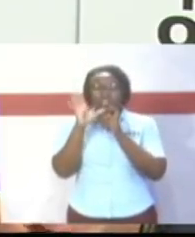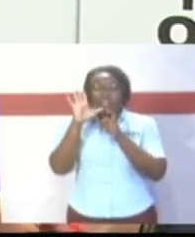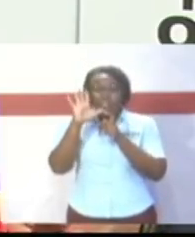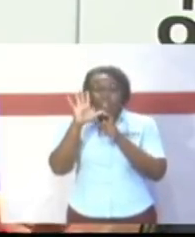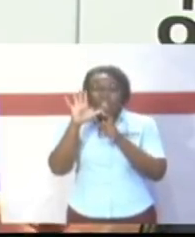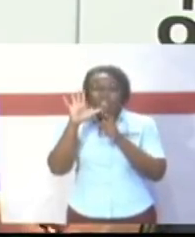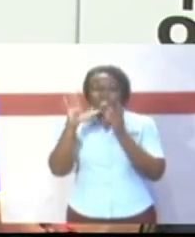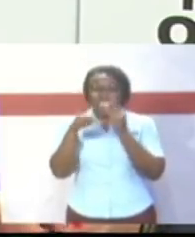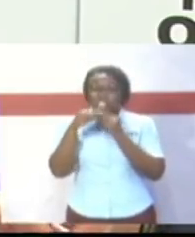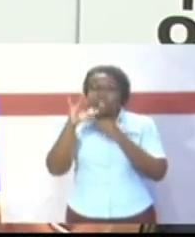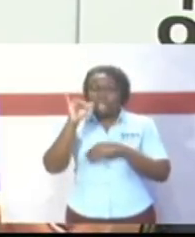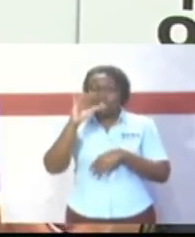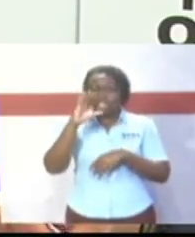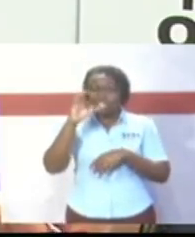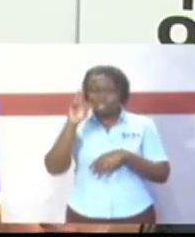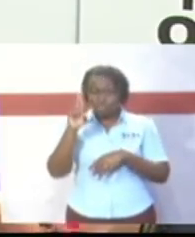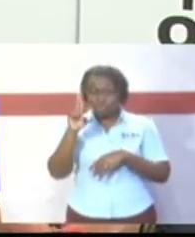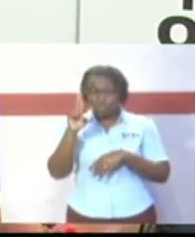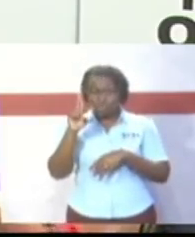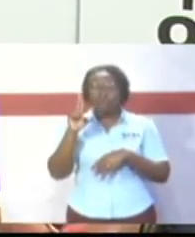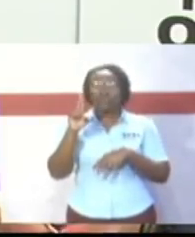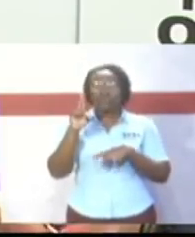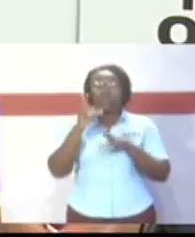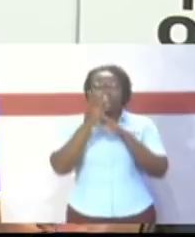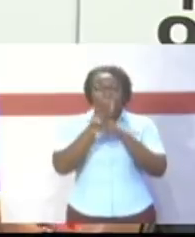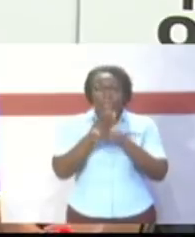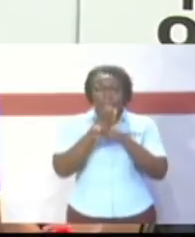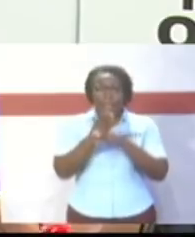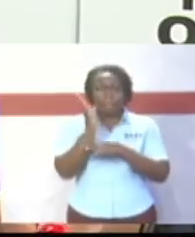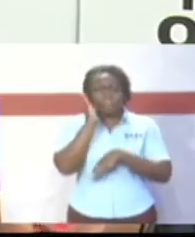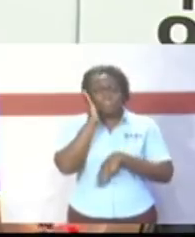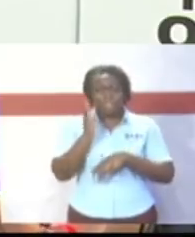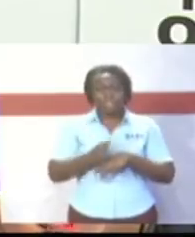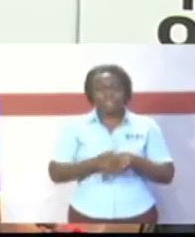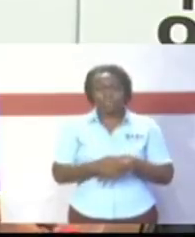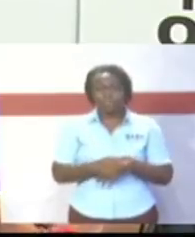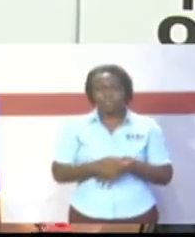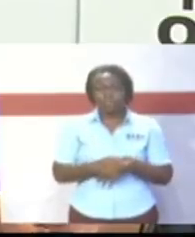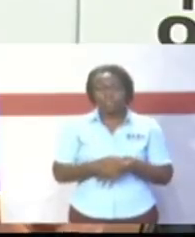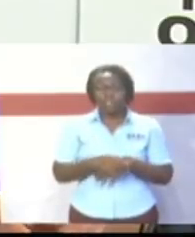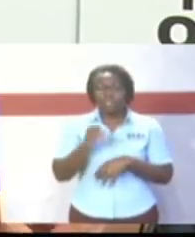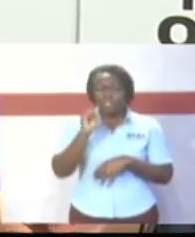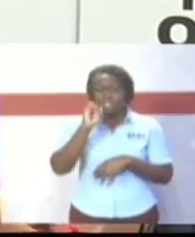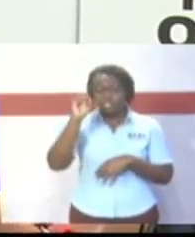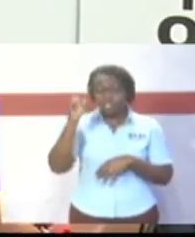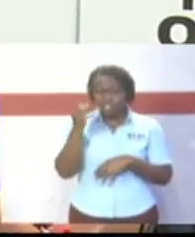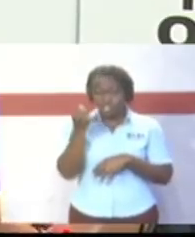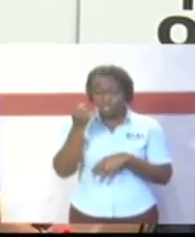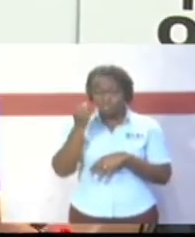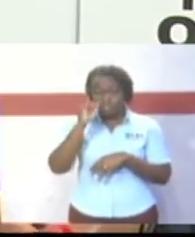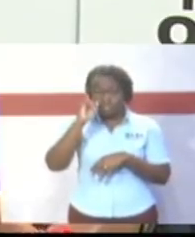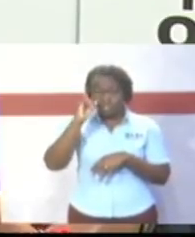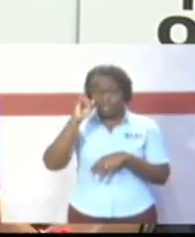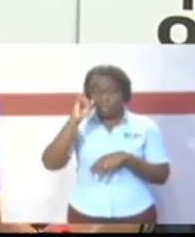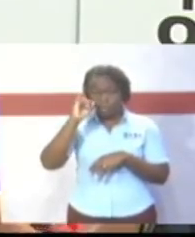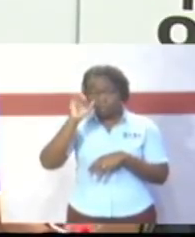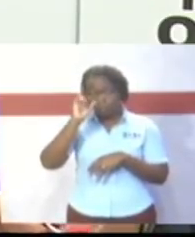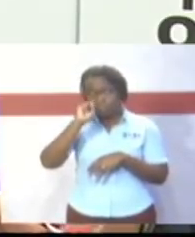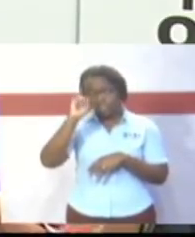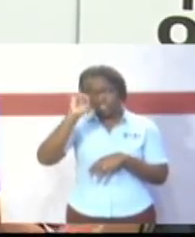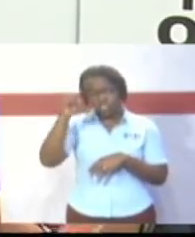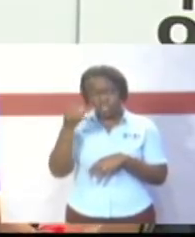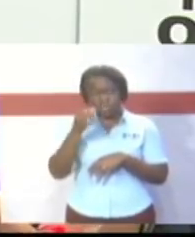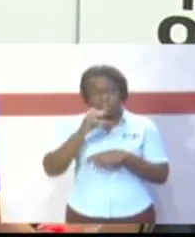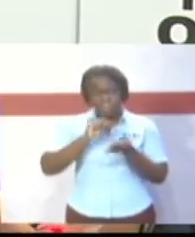beds. The area hospital, Point Fortin, an additional 6 beds. The St. James Medical Complex, an additional 2 beds.